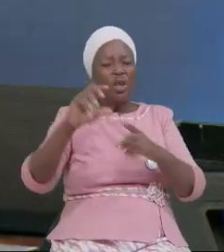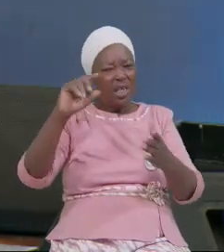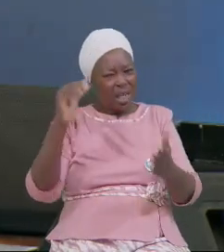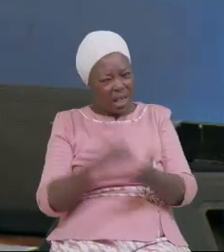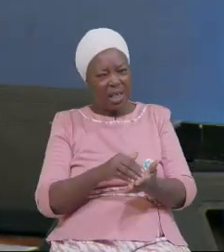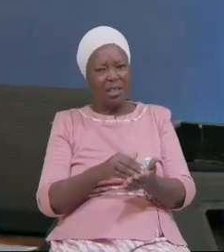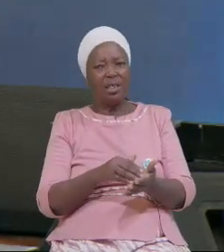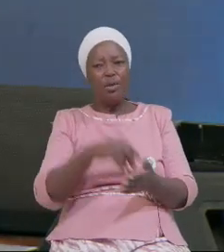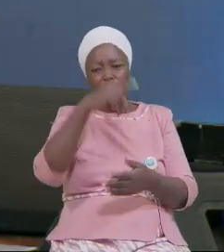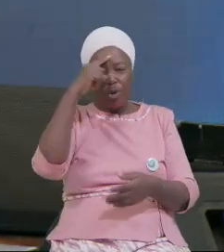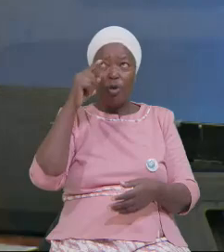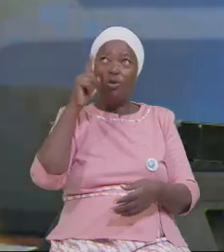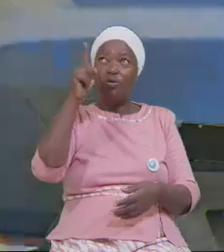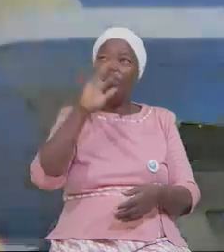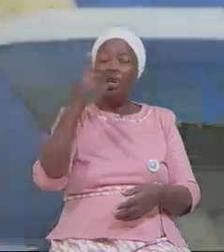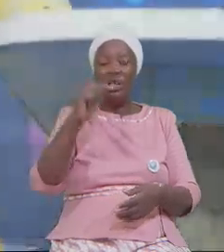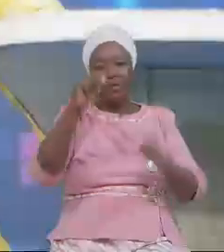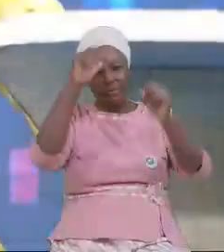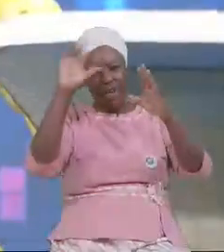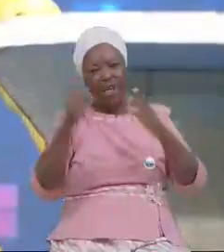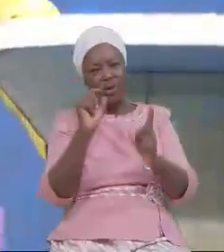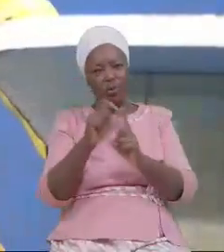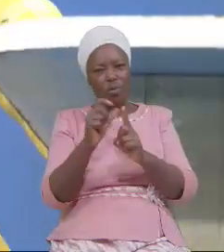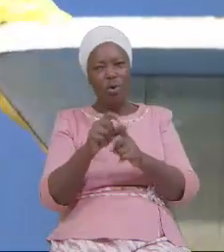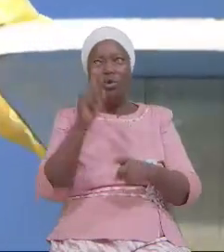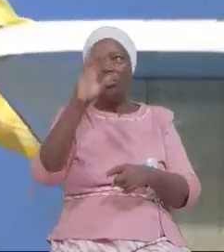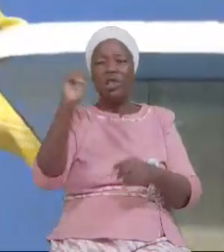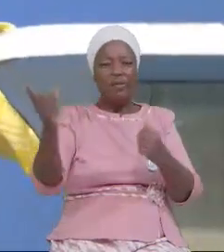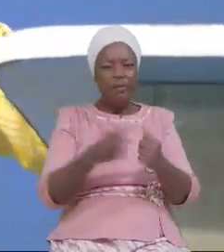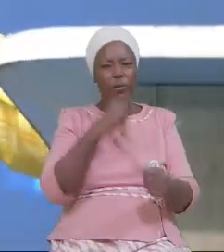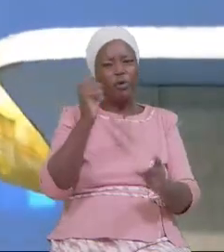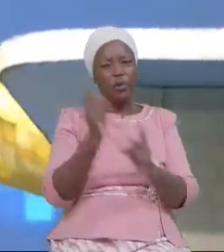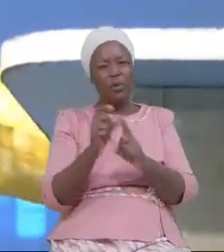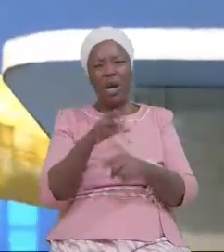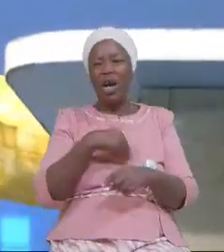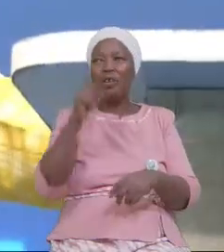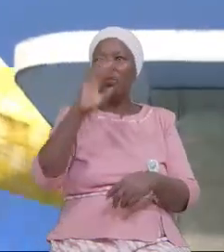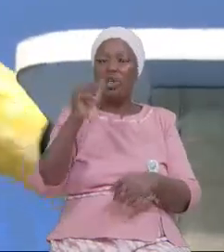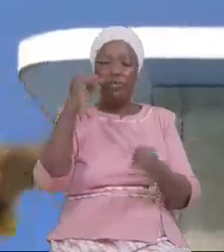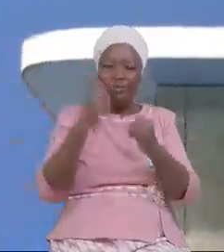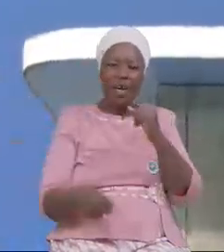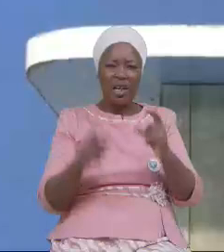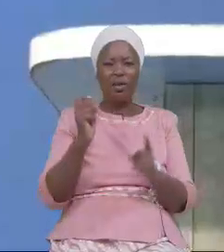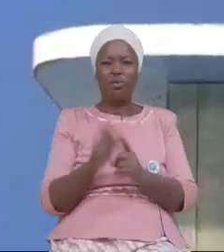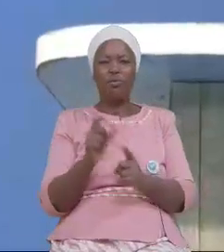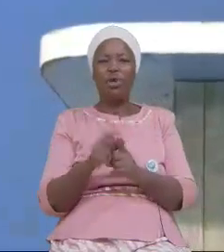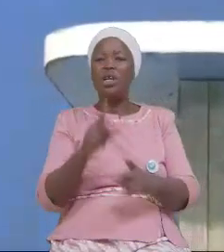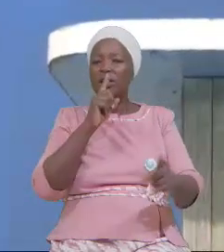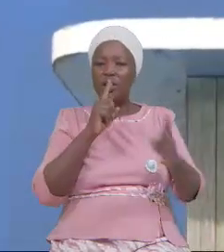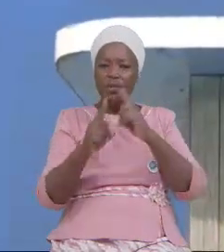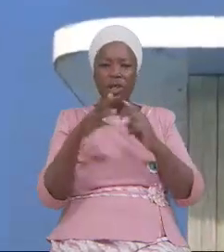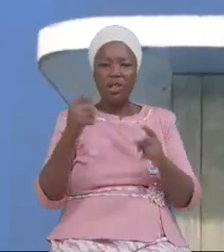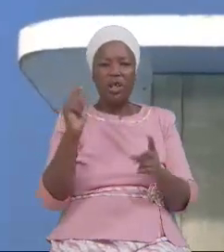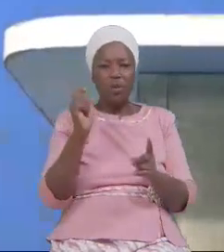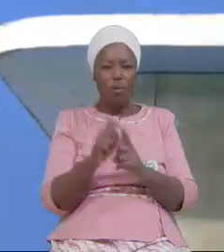you are the Father's word, you are the foremost word, and you are the final word. Speak the